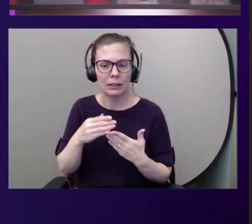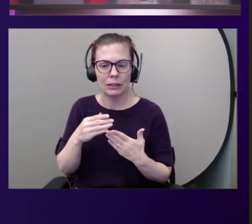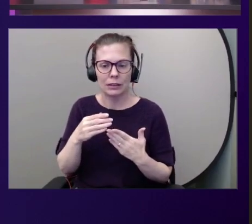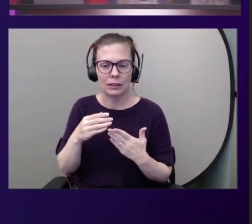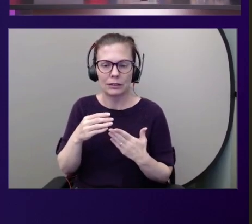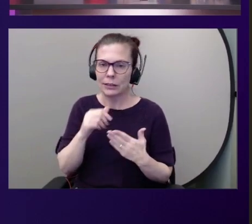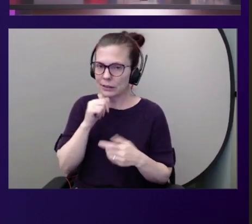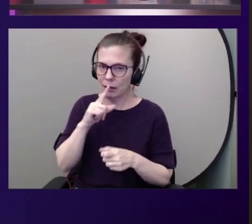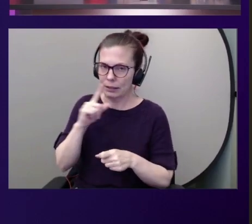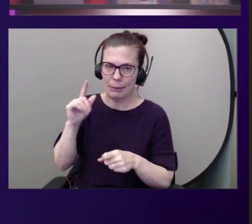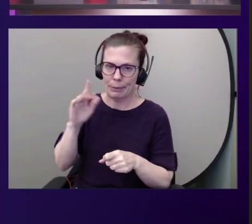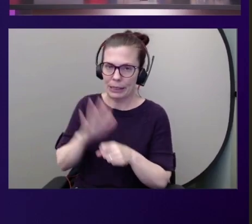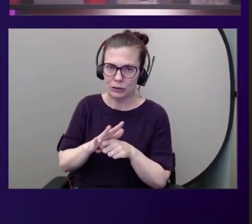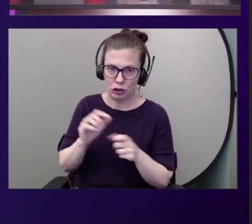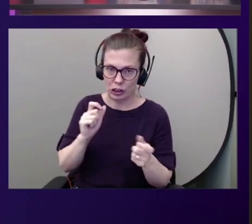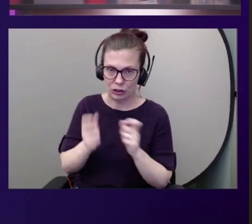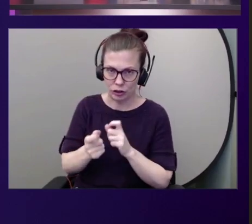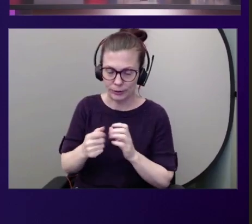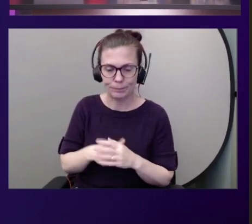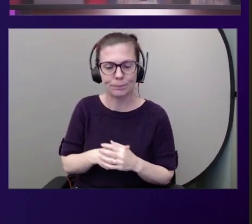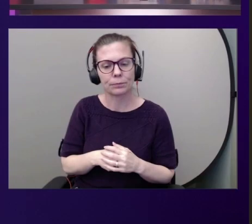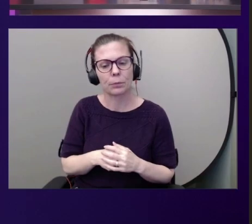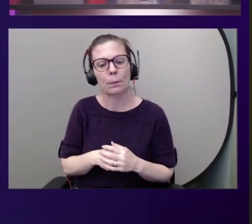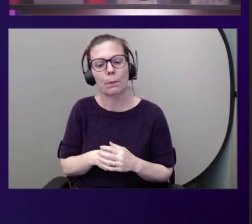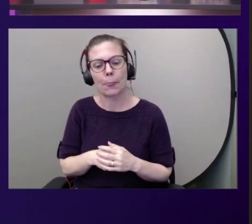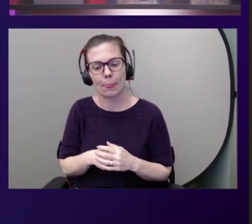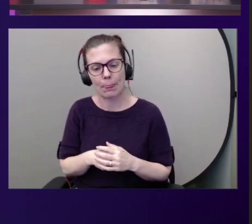uncommitted changes here are. So,